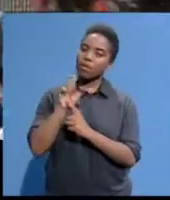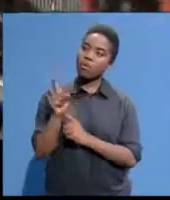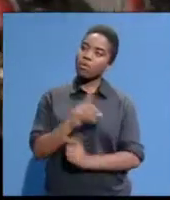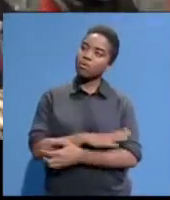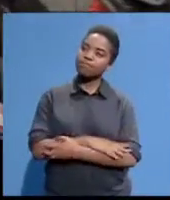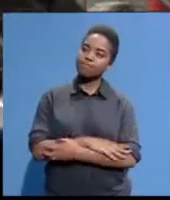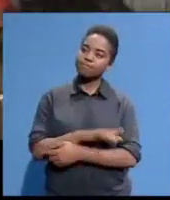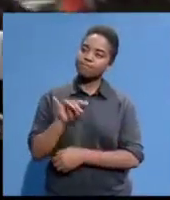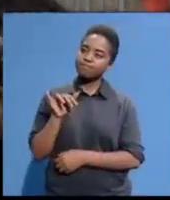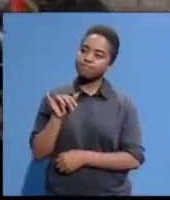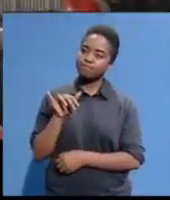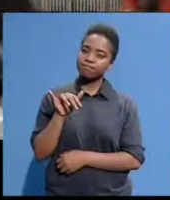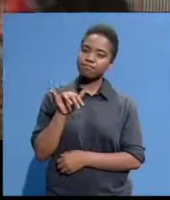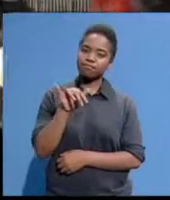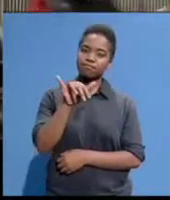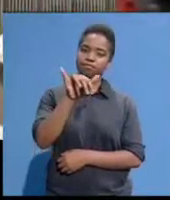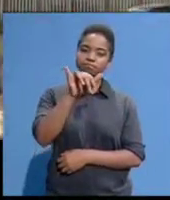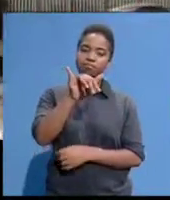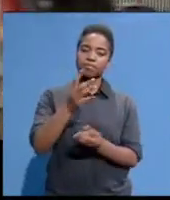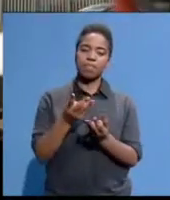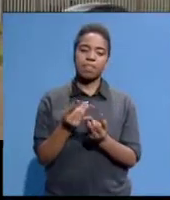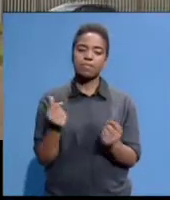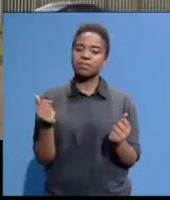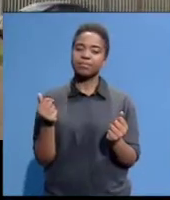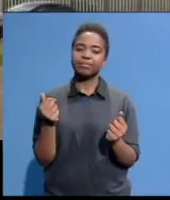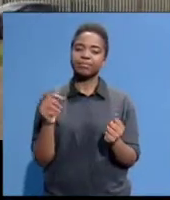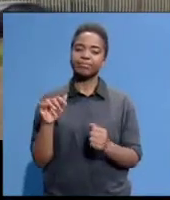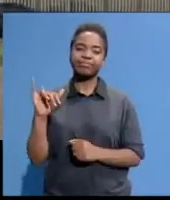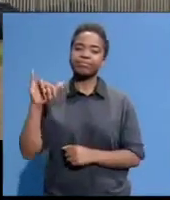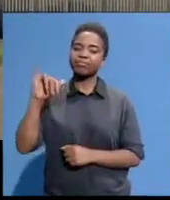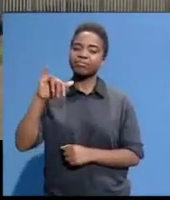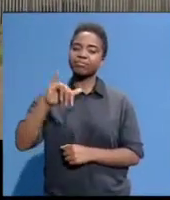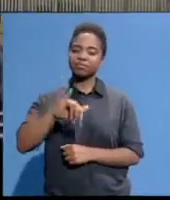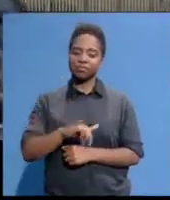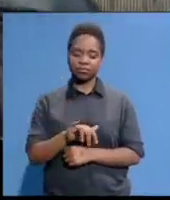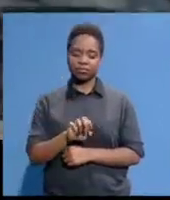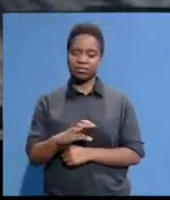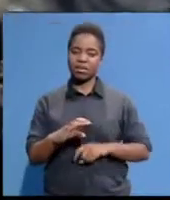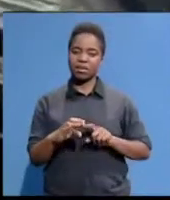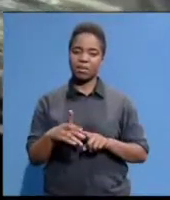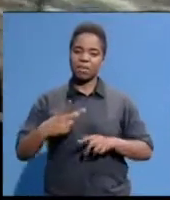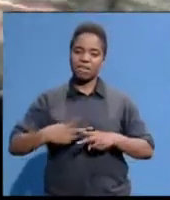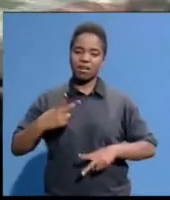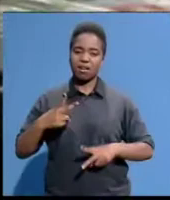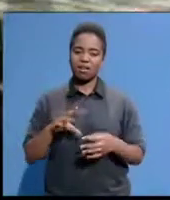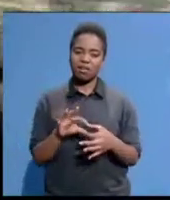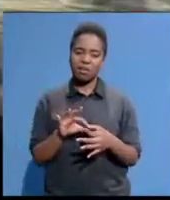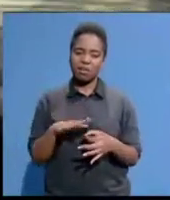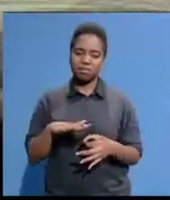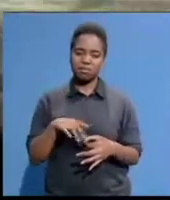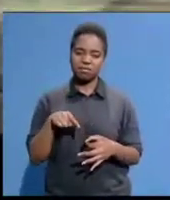it took off and disappeared into the heavens on its way to Tata's final resting place and ancestral